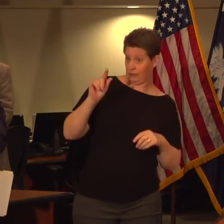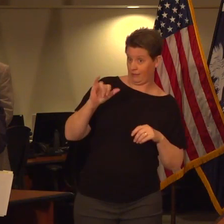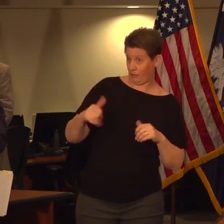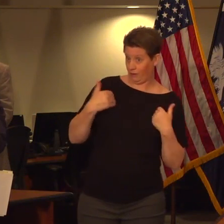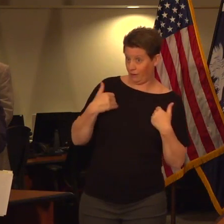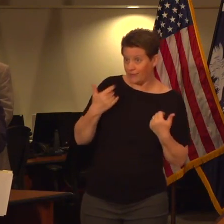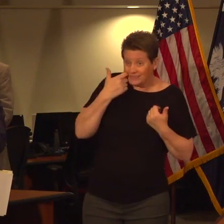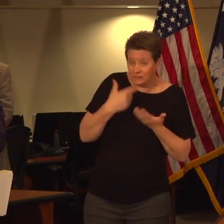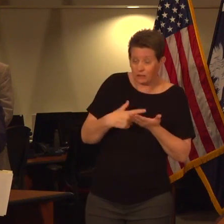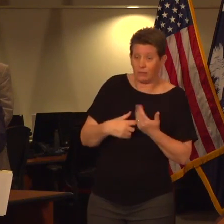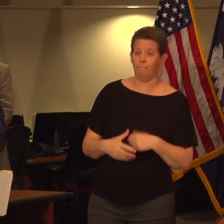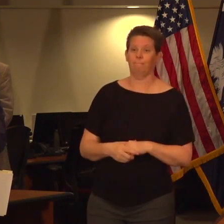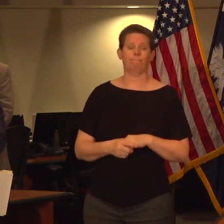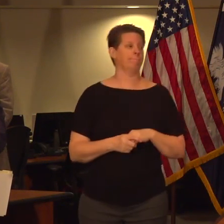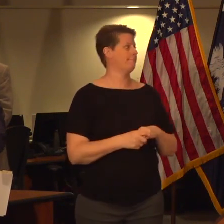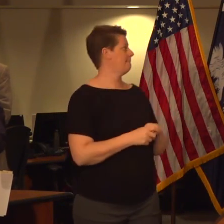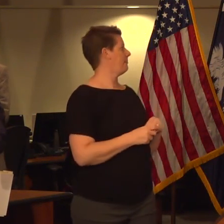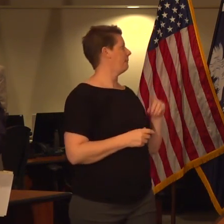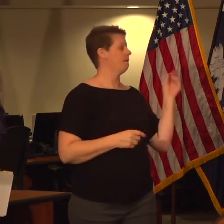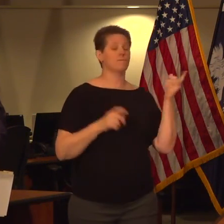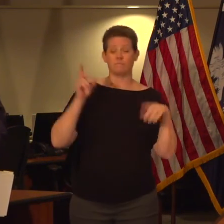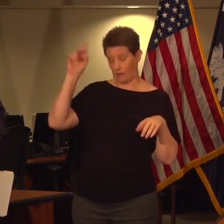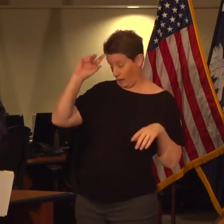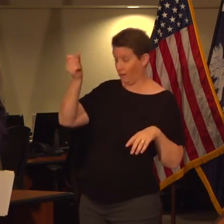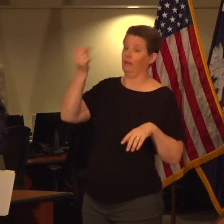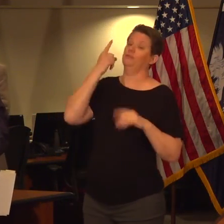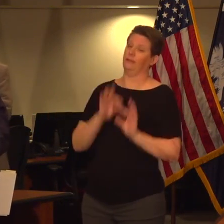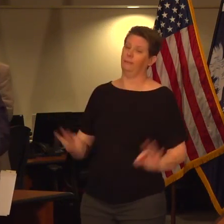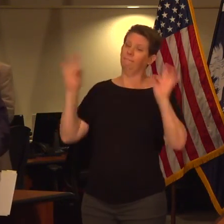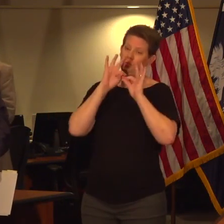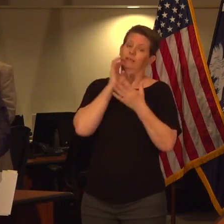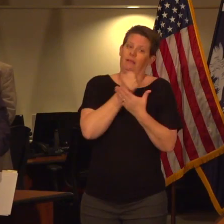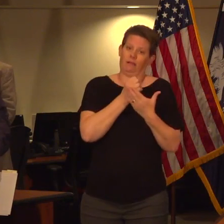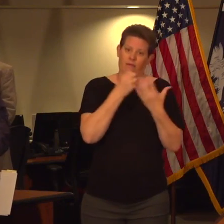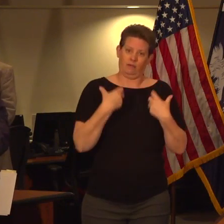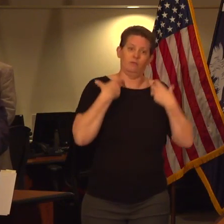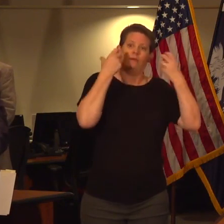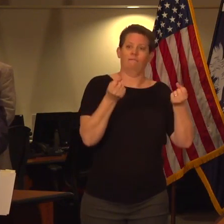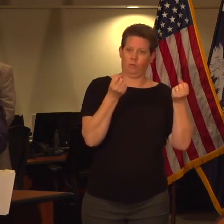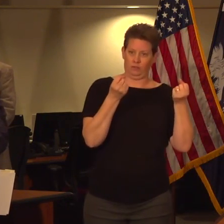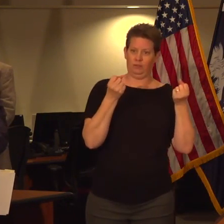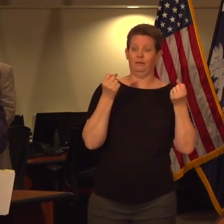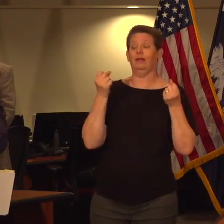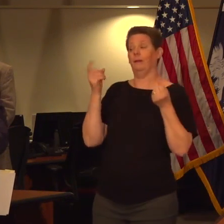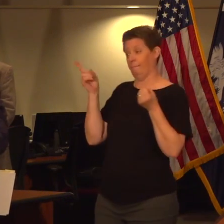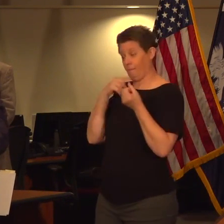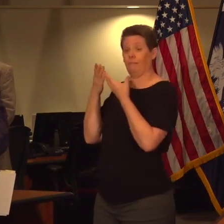that we just spoke about? Well, I understand the importance of economic recovery, but public